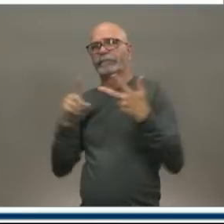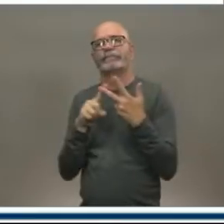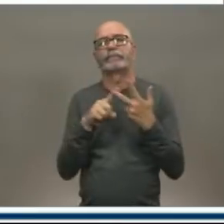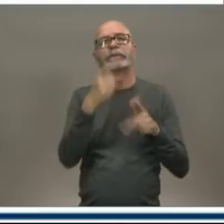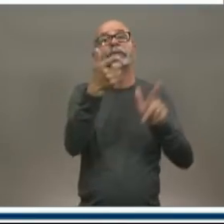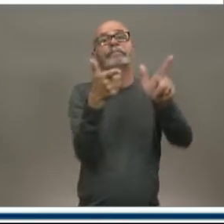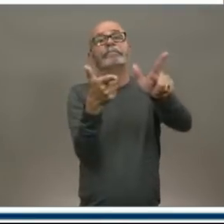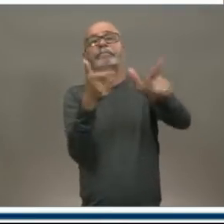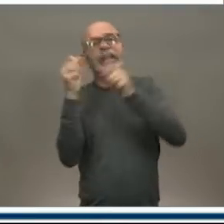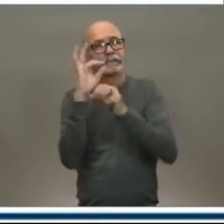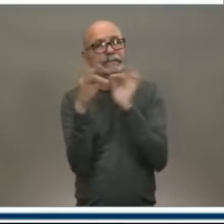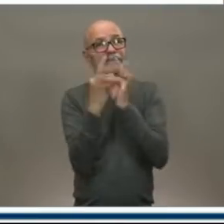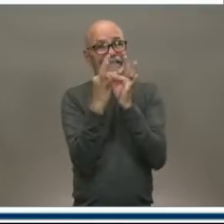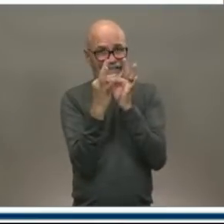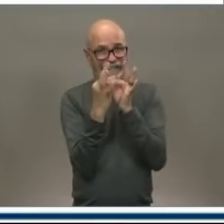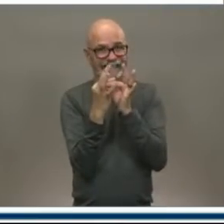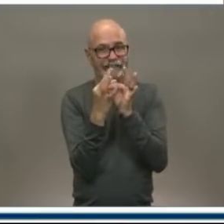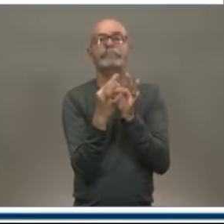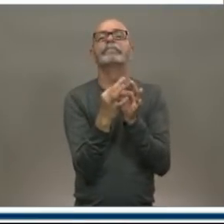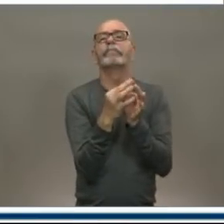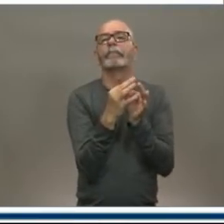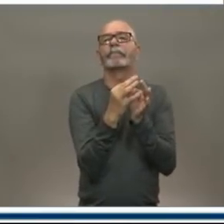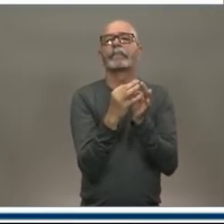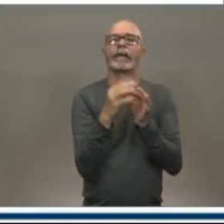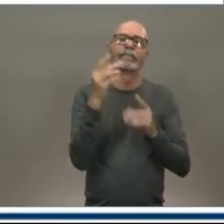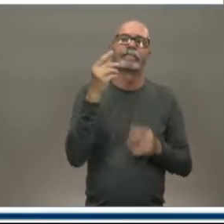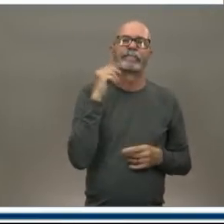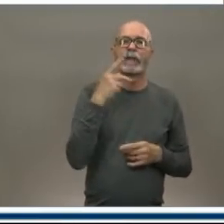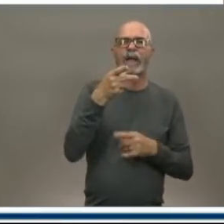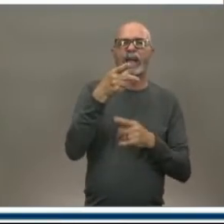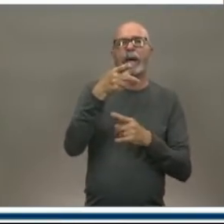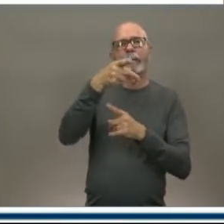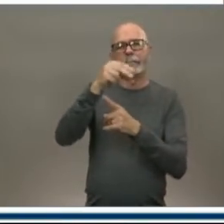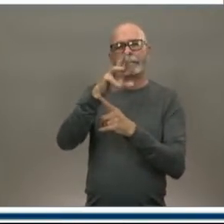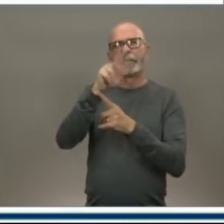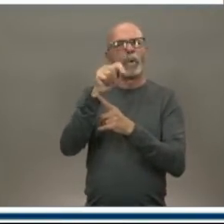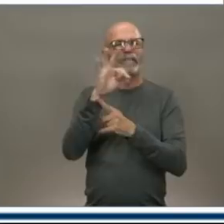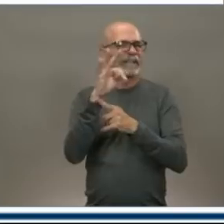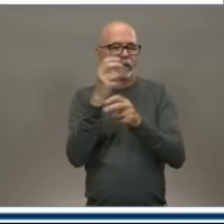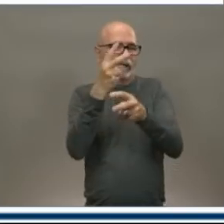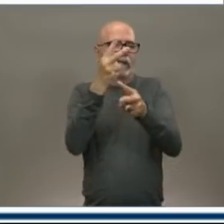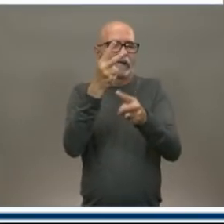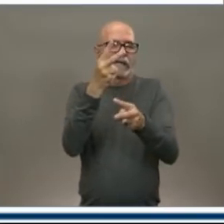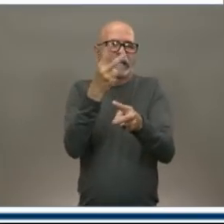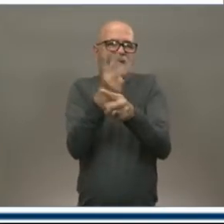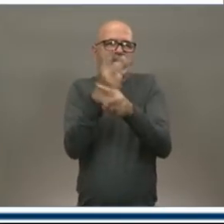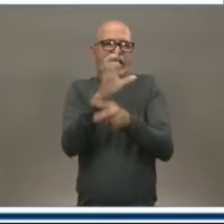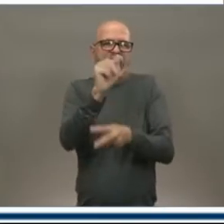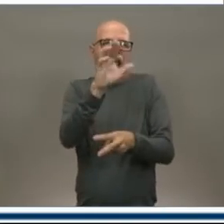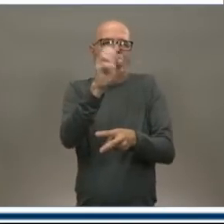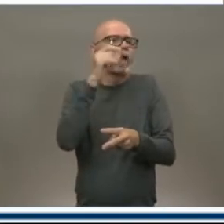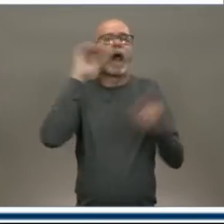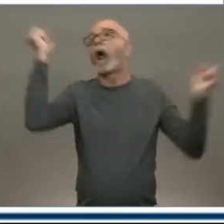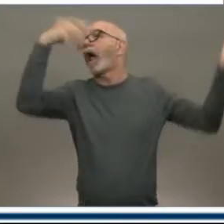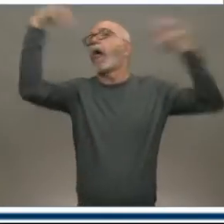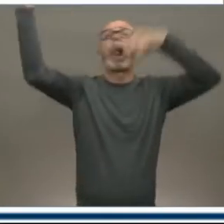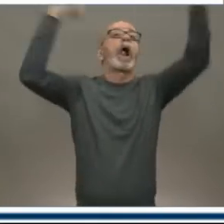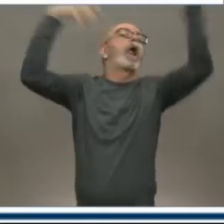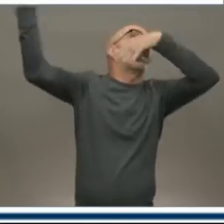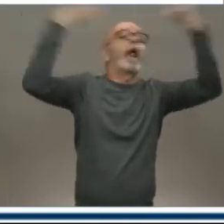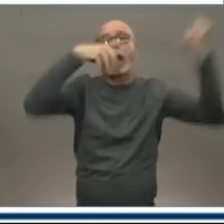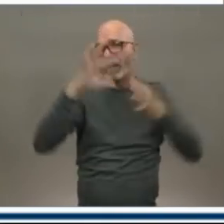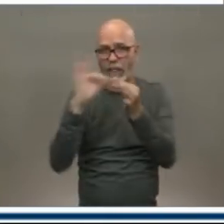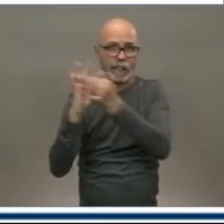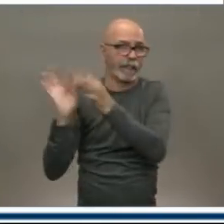they're often reported as. There's certainly lots of discussion about these in the media, and I certainly get lots of questions about why aren't we using